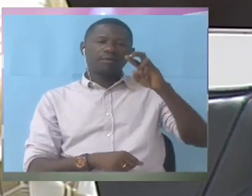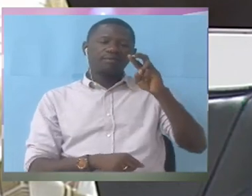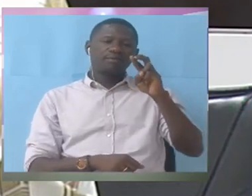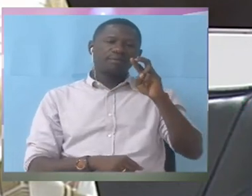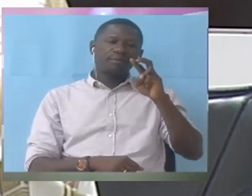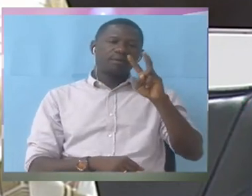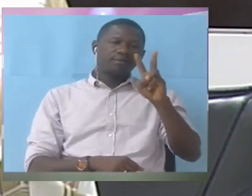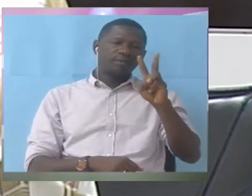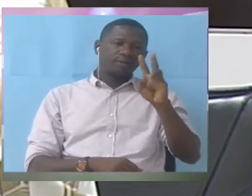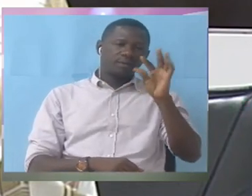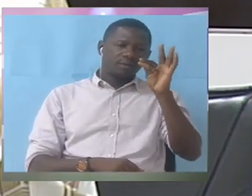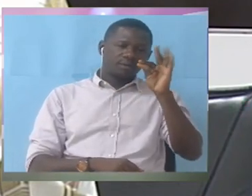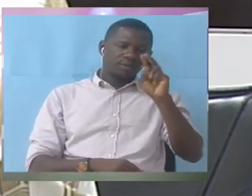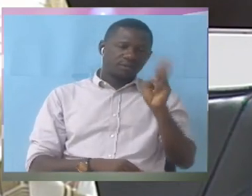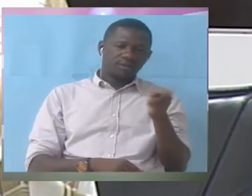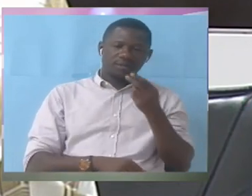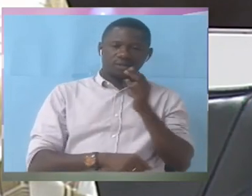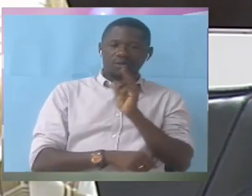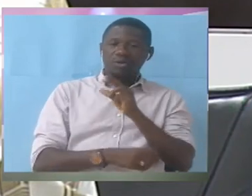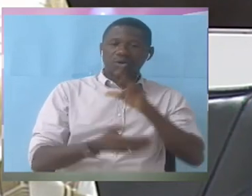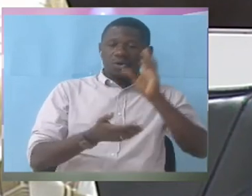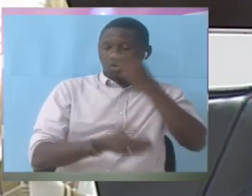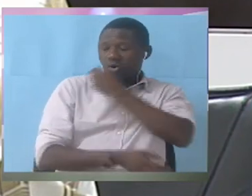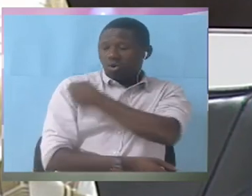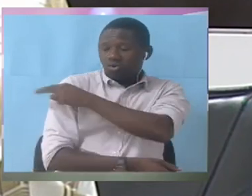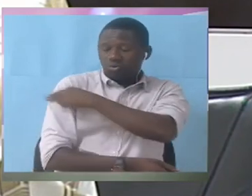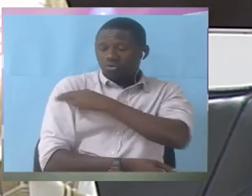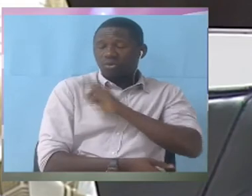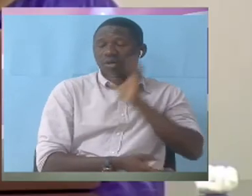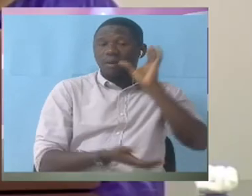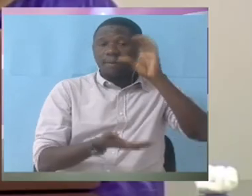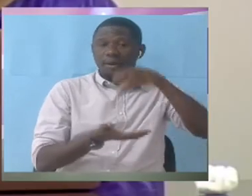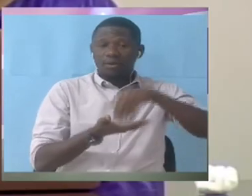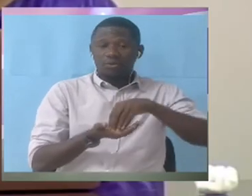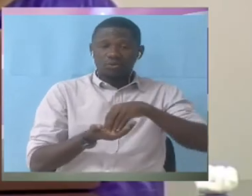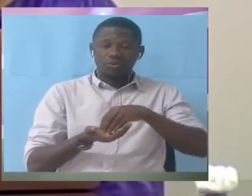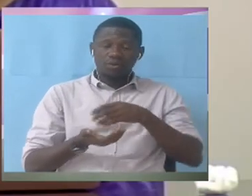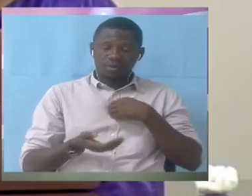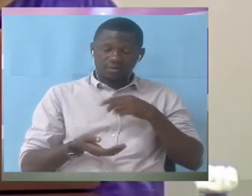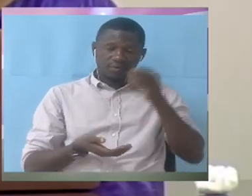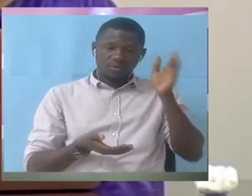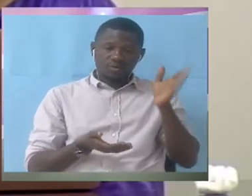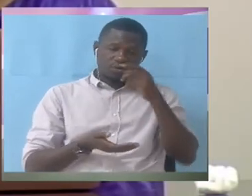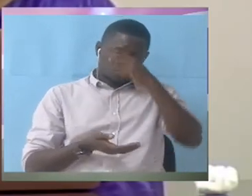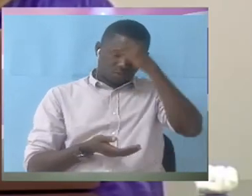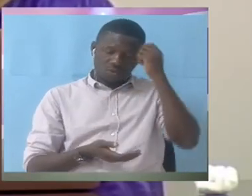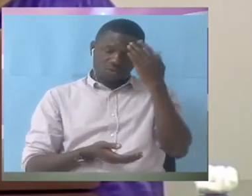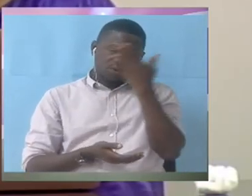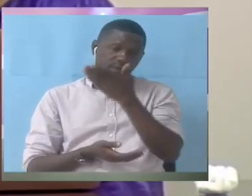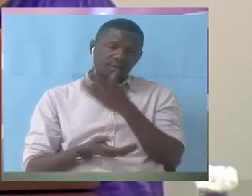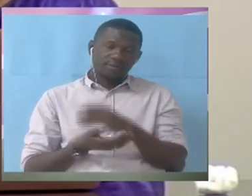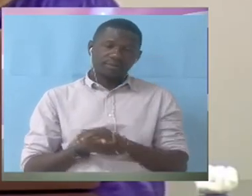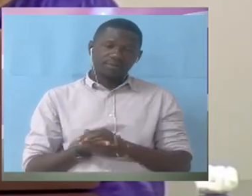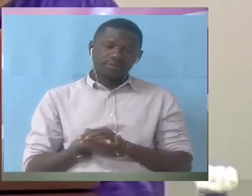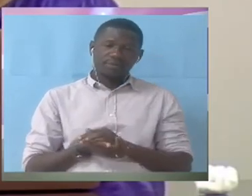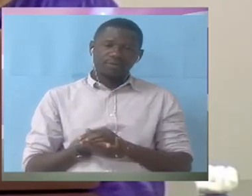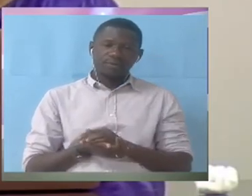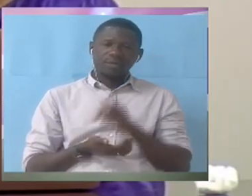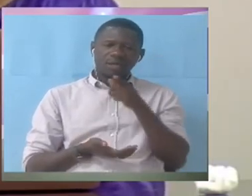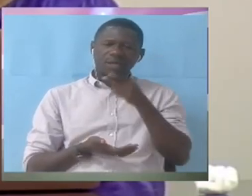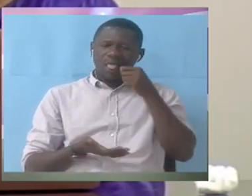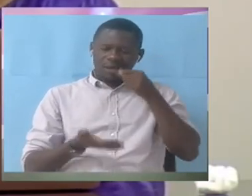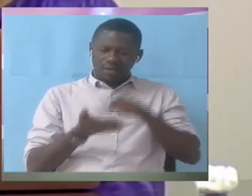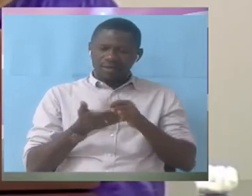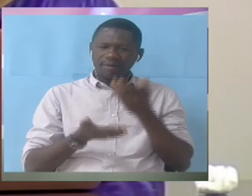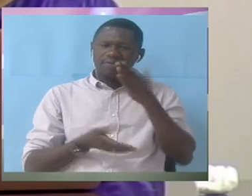lañ ma wax ni légui yobbu wa nañ ma ci l'hôpital bu mag bi ci Banjul. Where did you receive the said letter from? Letter bobu fan la jogé?